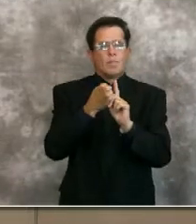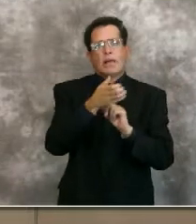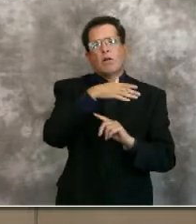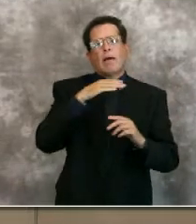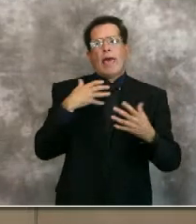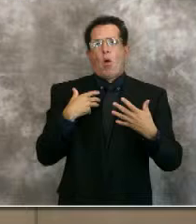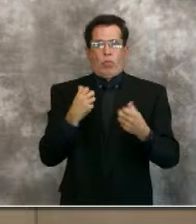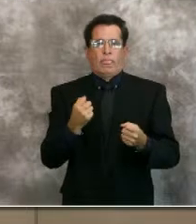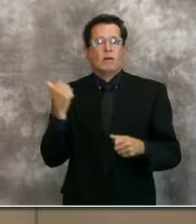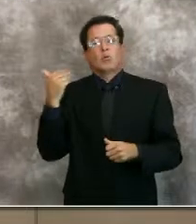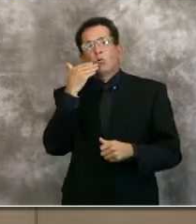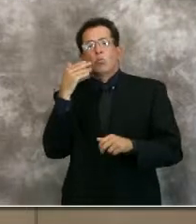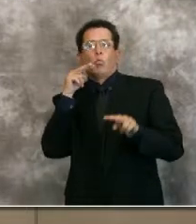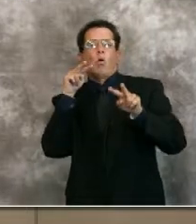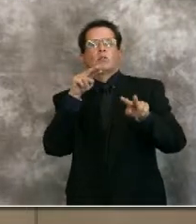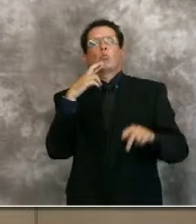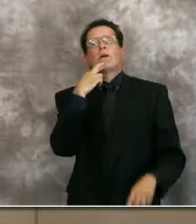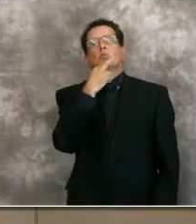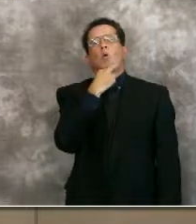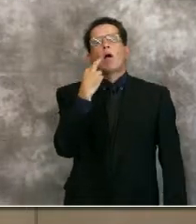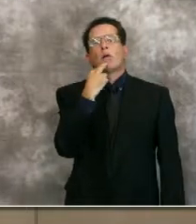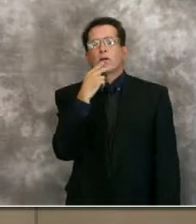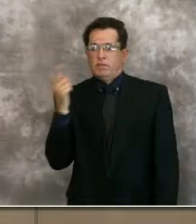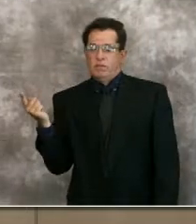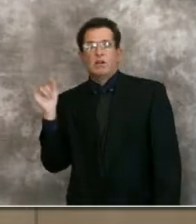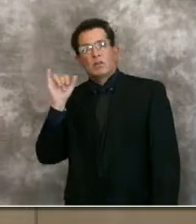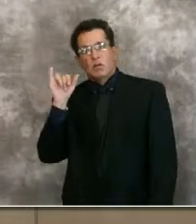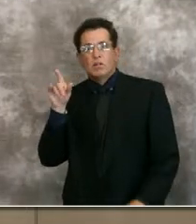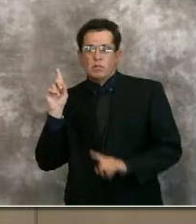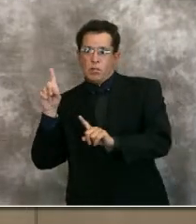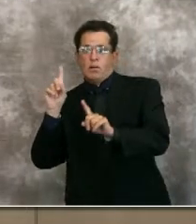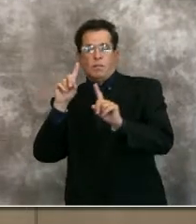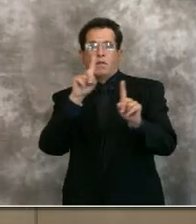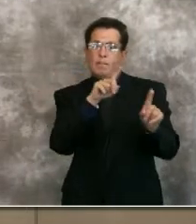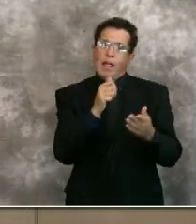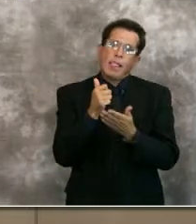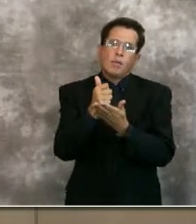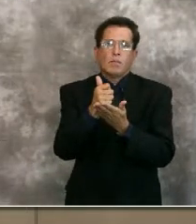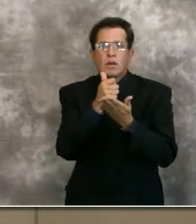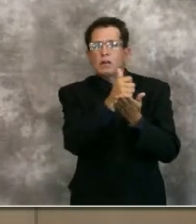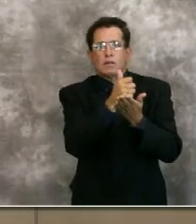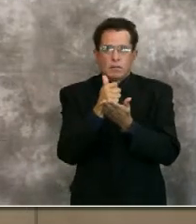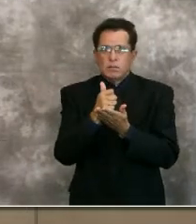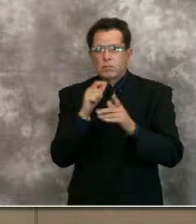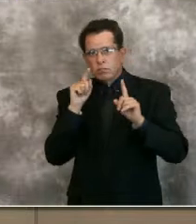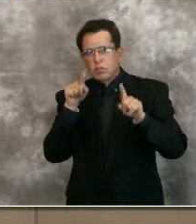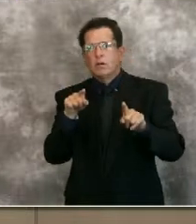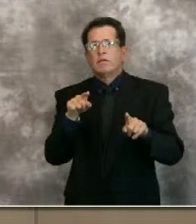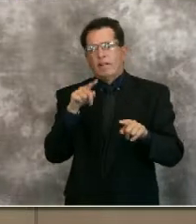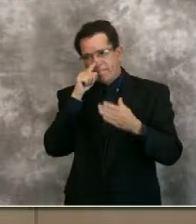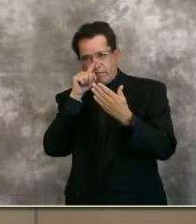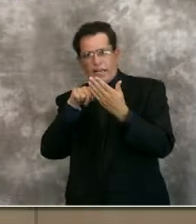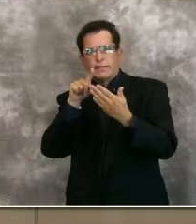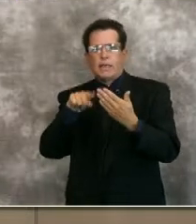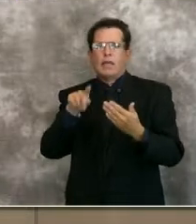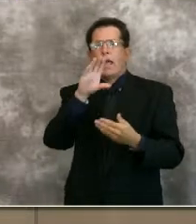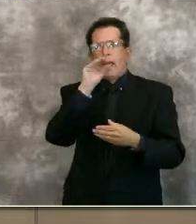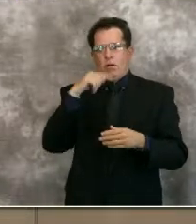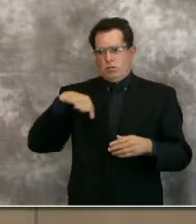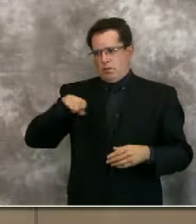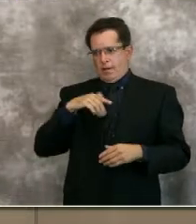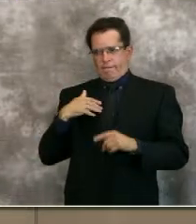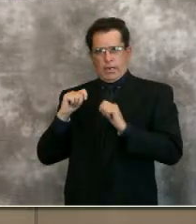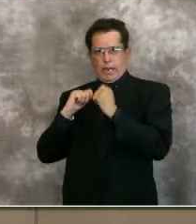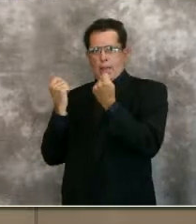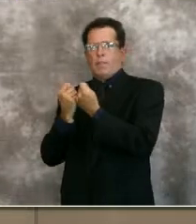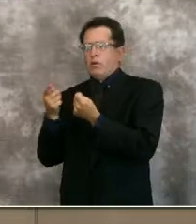with the restaurants, and we are developing a process to develop site teams that will